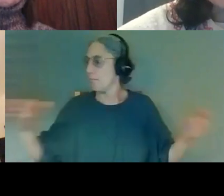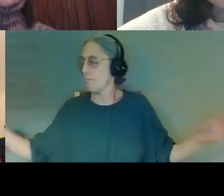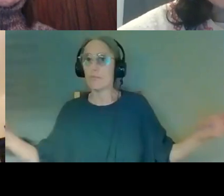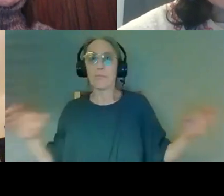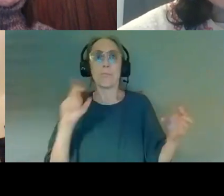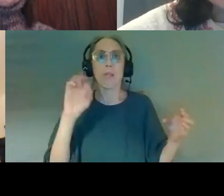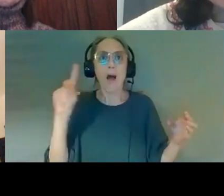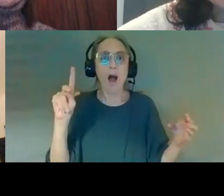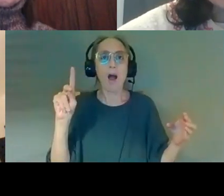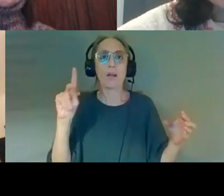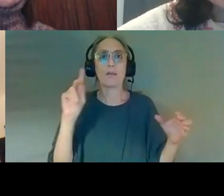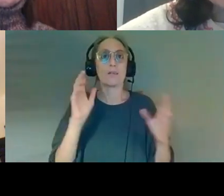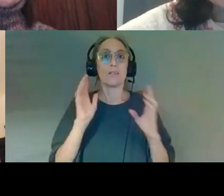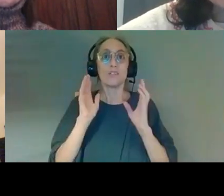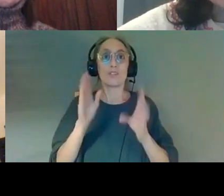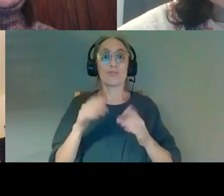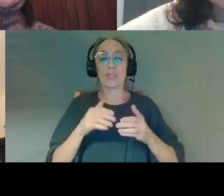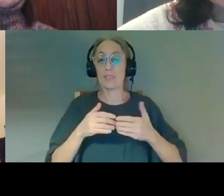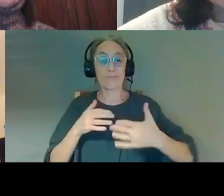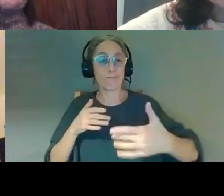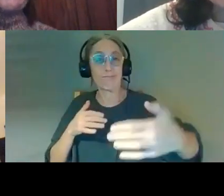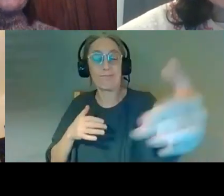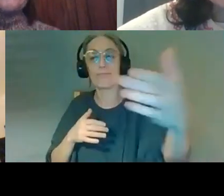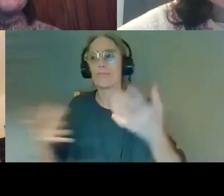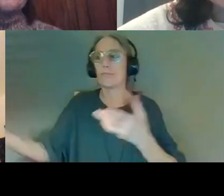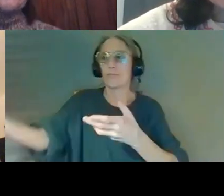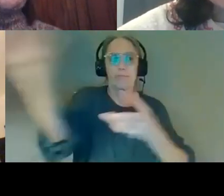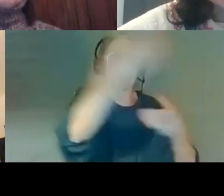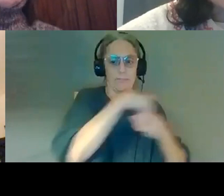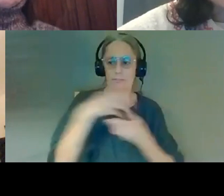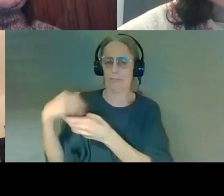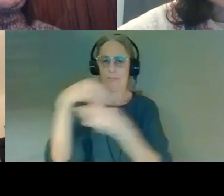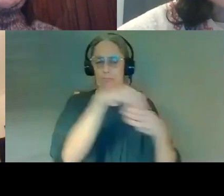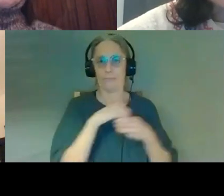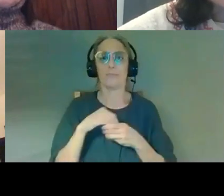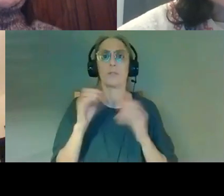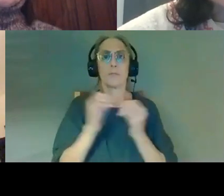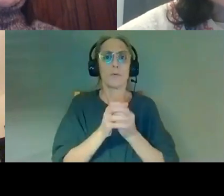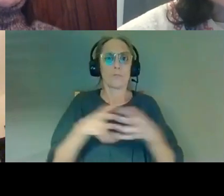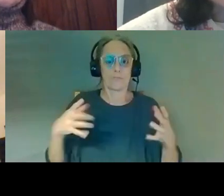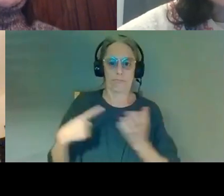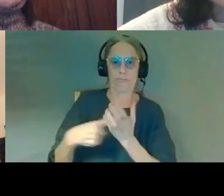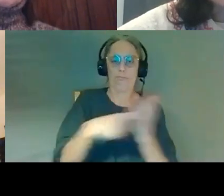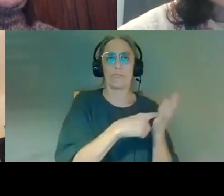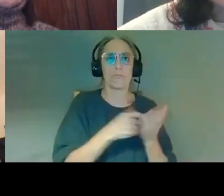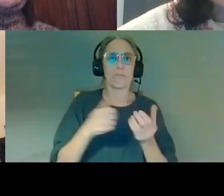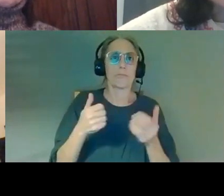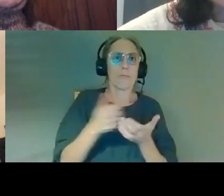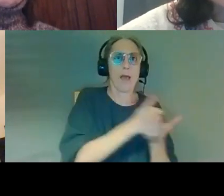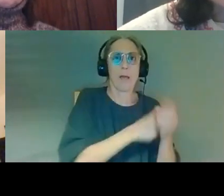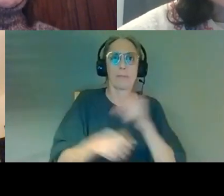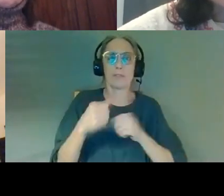the more we get in tune with each other, the more solidarity we'll have, and the more we can circumvent the lack that's created by these systems that really don't